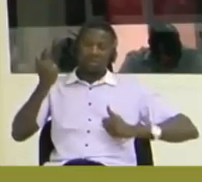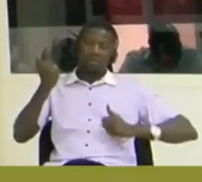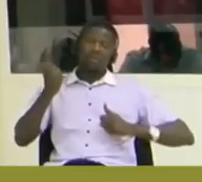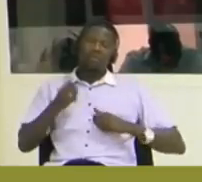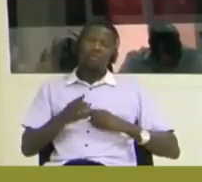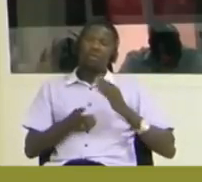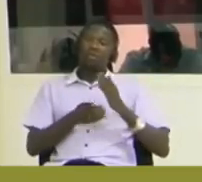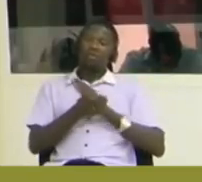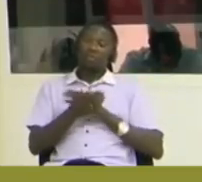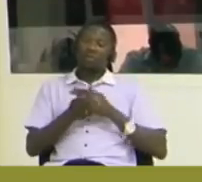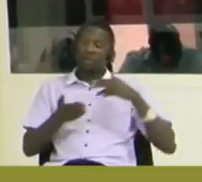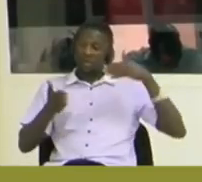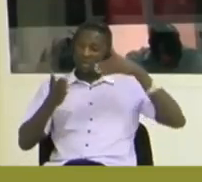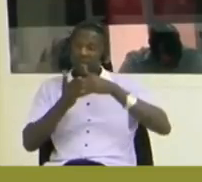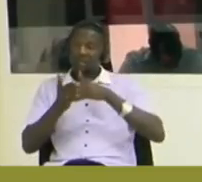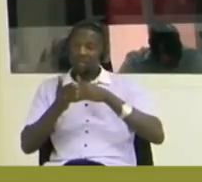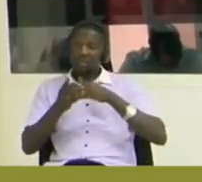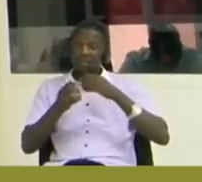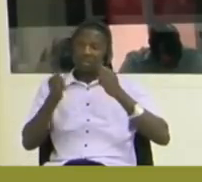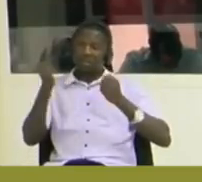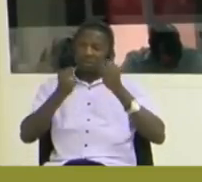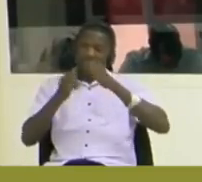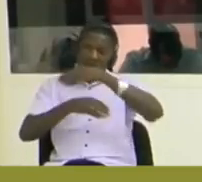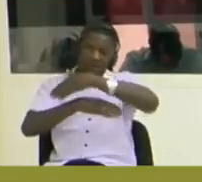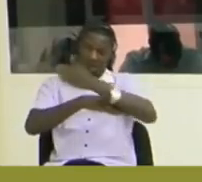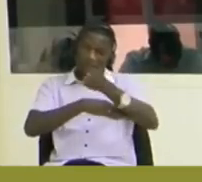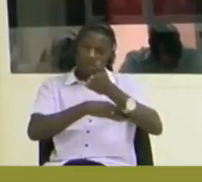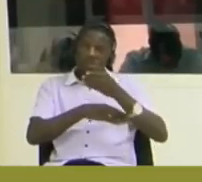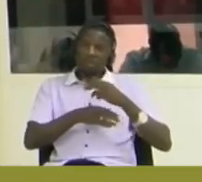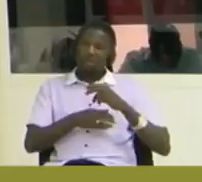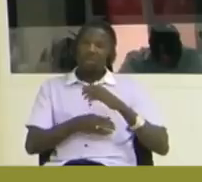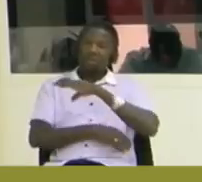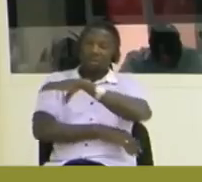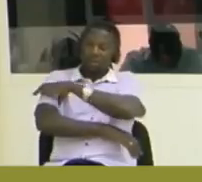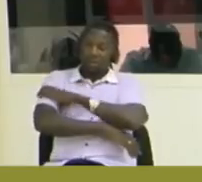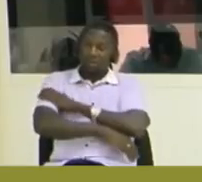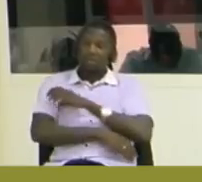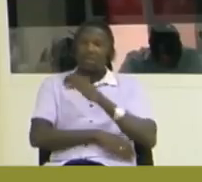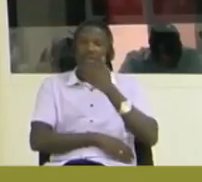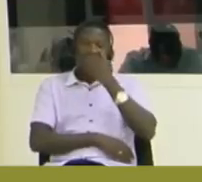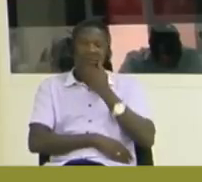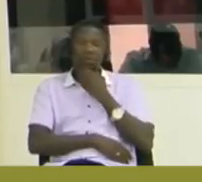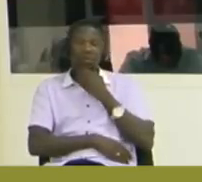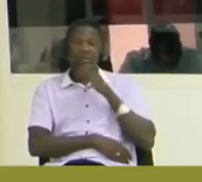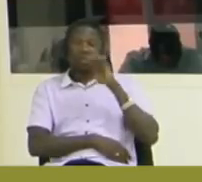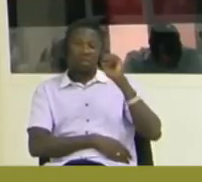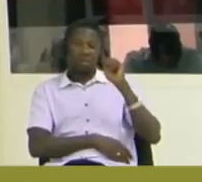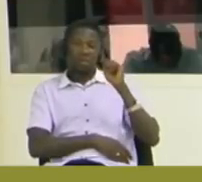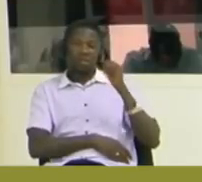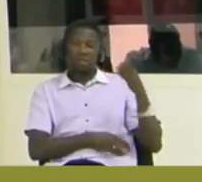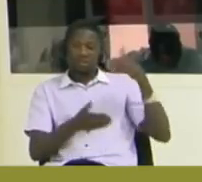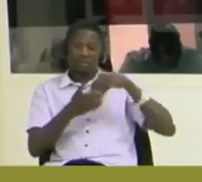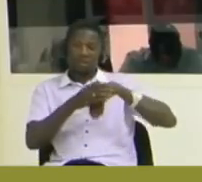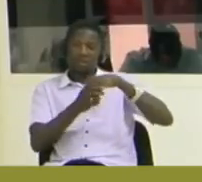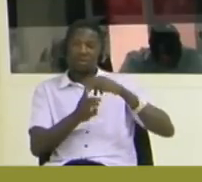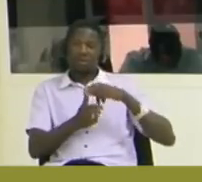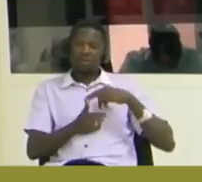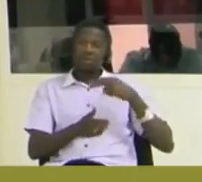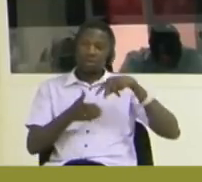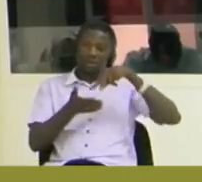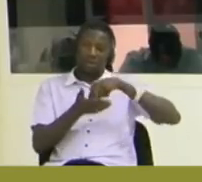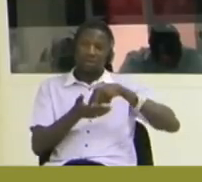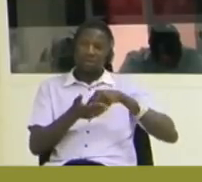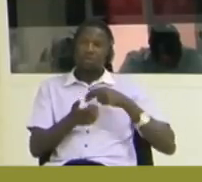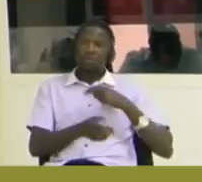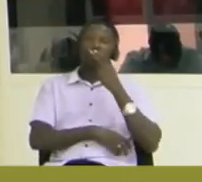garage, Captain Edward Singhateh came outside and stood near the flowers. He was smoking, and then I